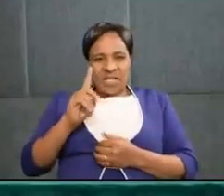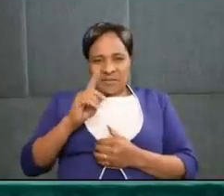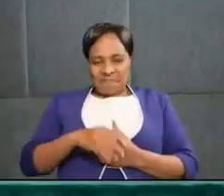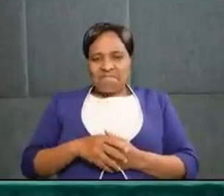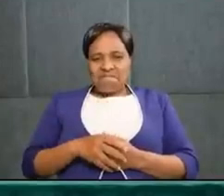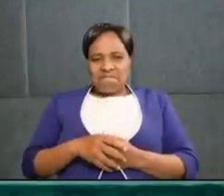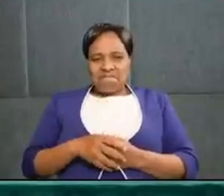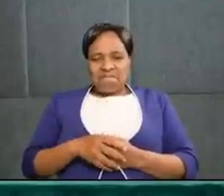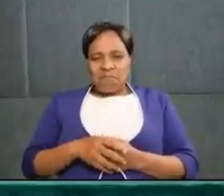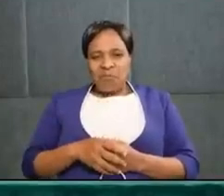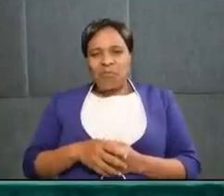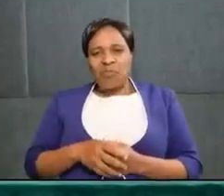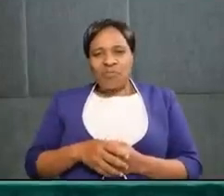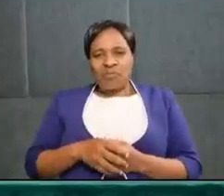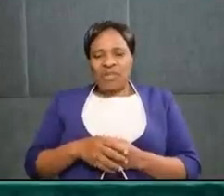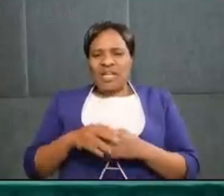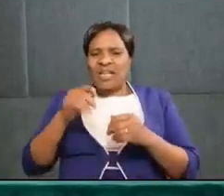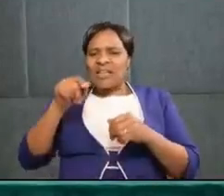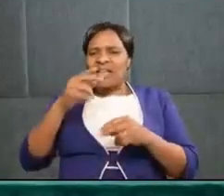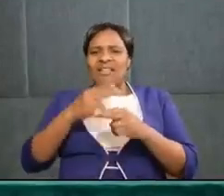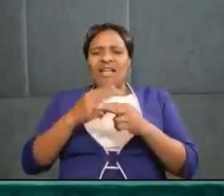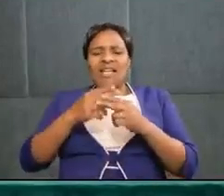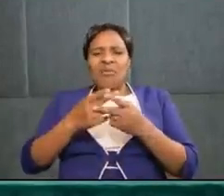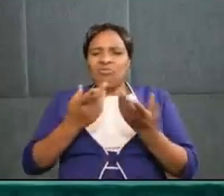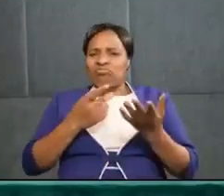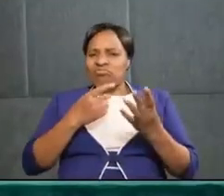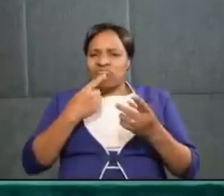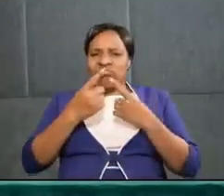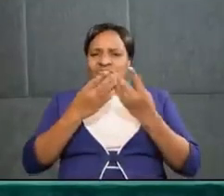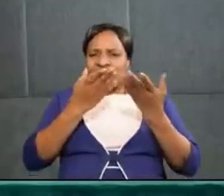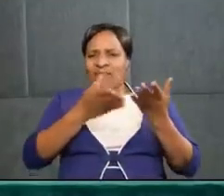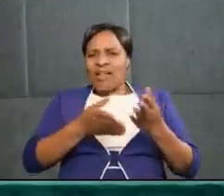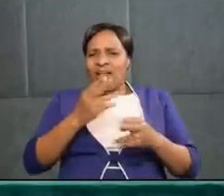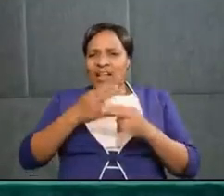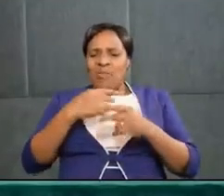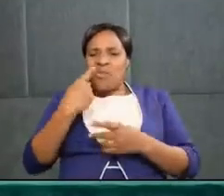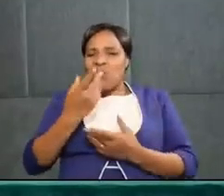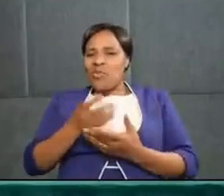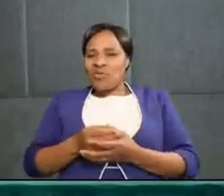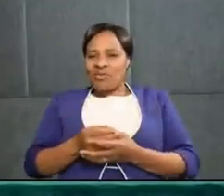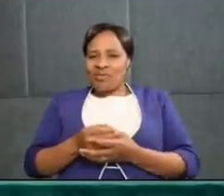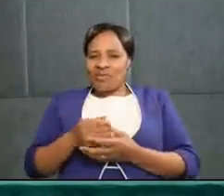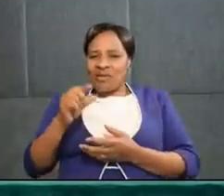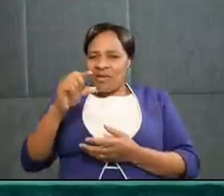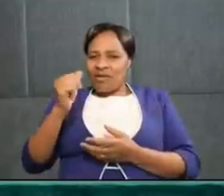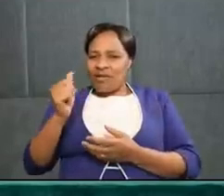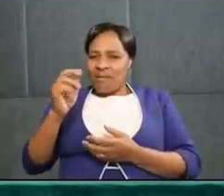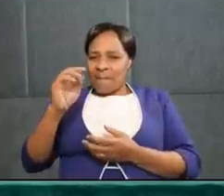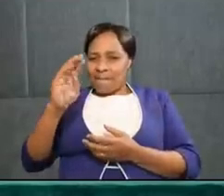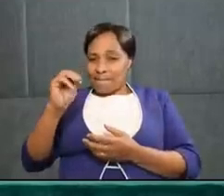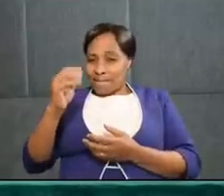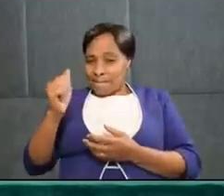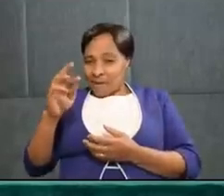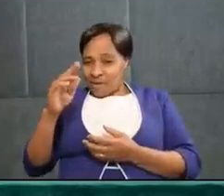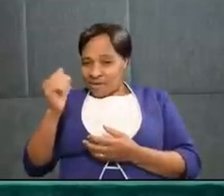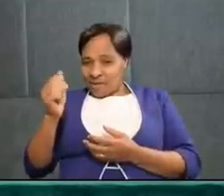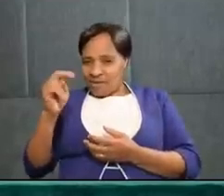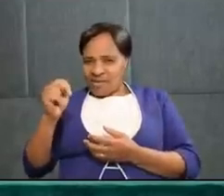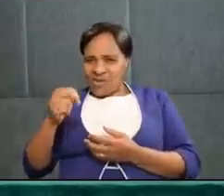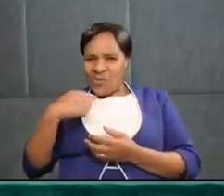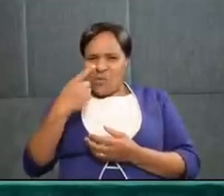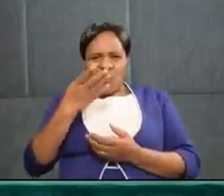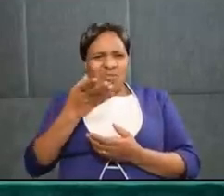Mike? Yes? There was a name mentioned there. What name was that? Gamaliel. Gamaliel, very well. And who